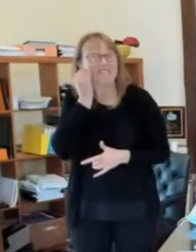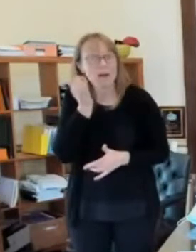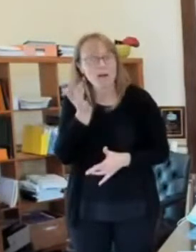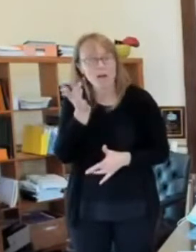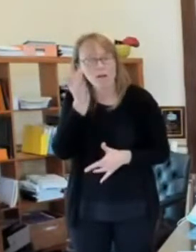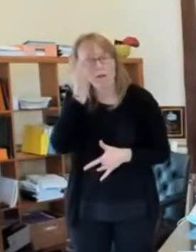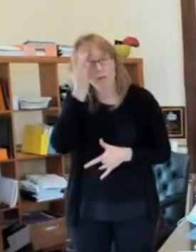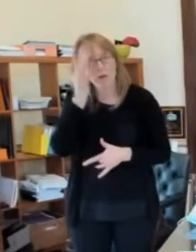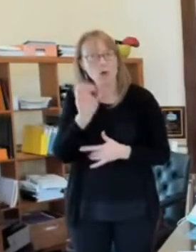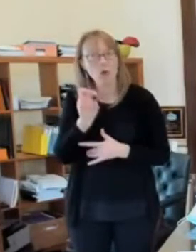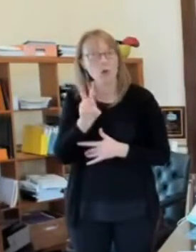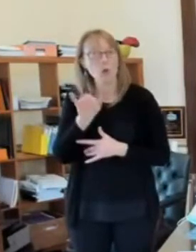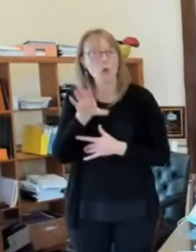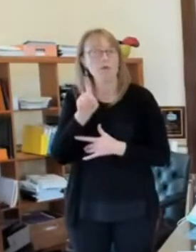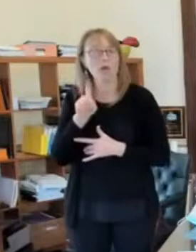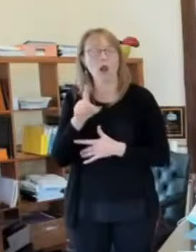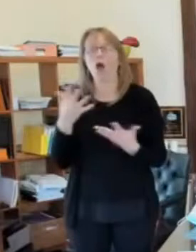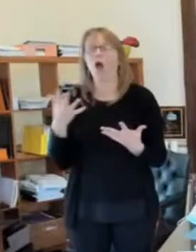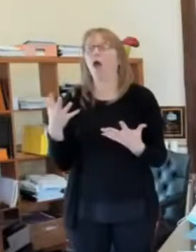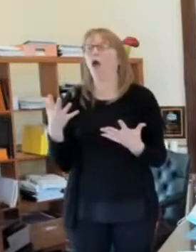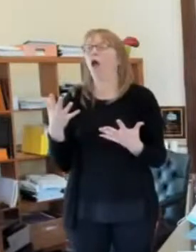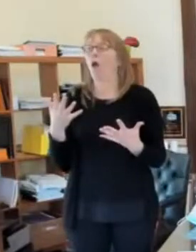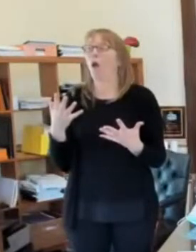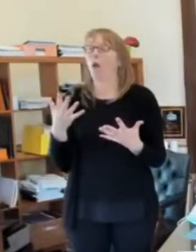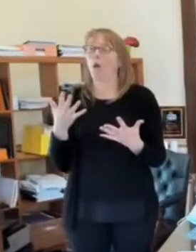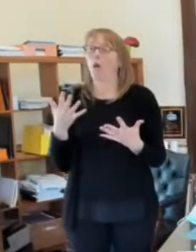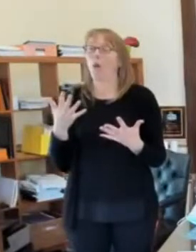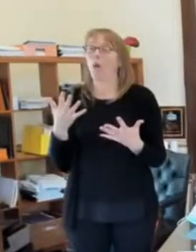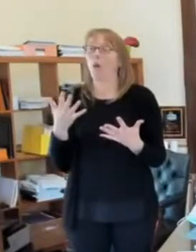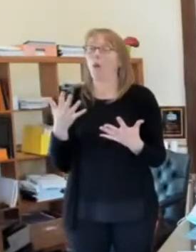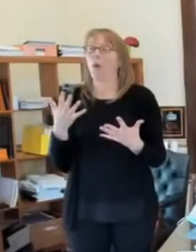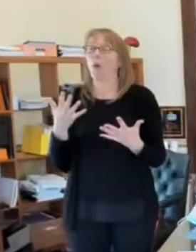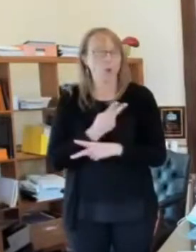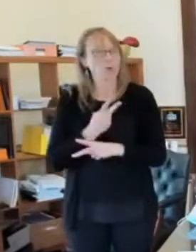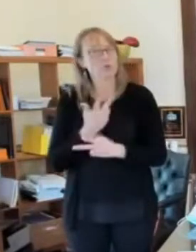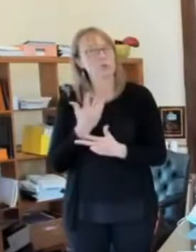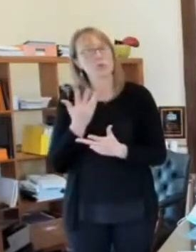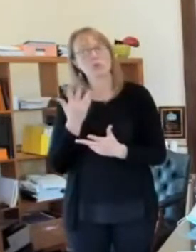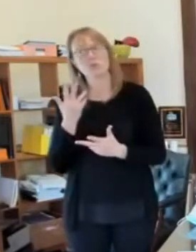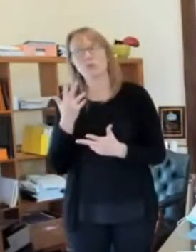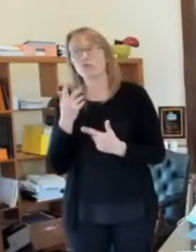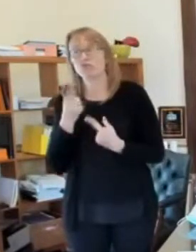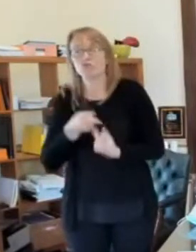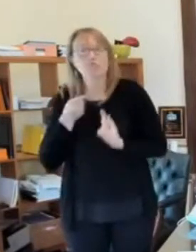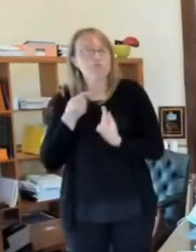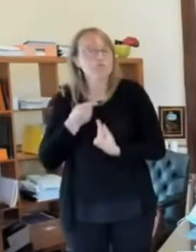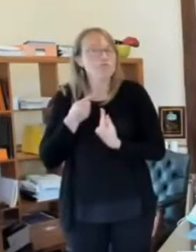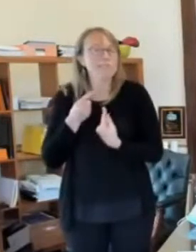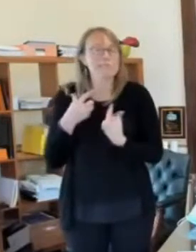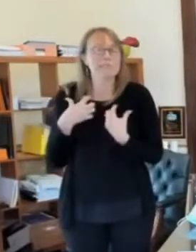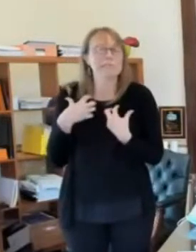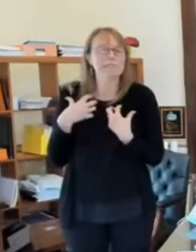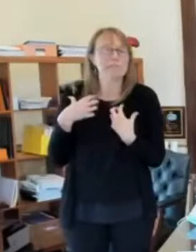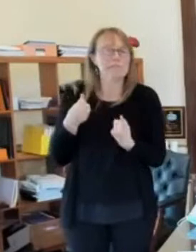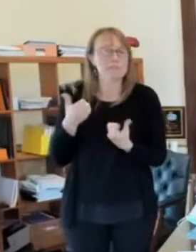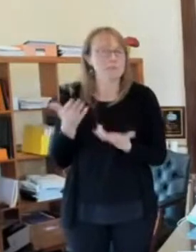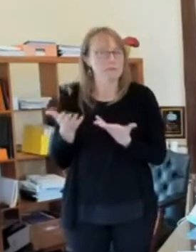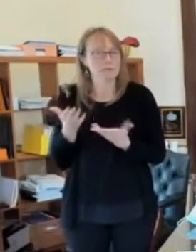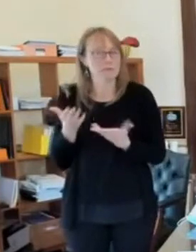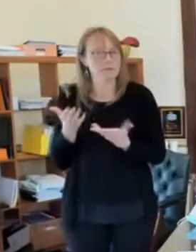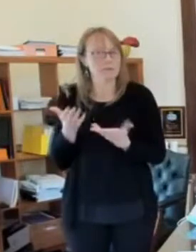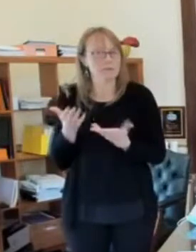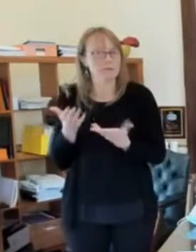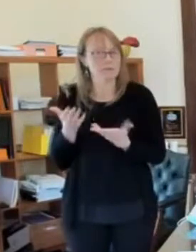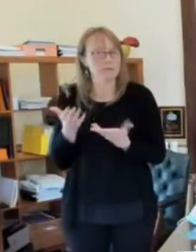effects of COVID. So I'm glad to hear, if it turns out to be true,